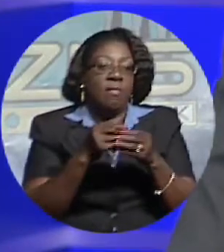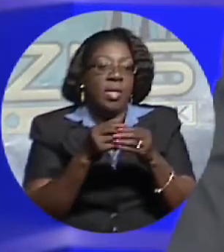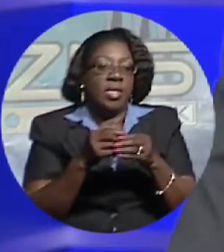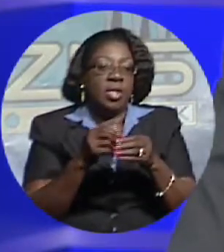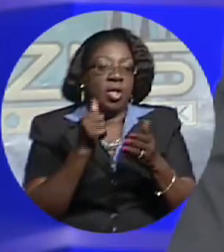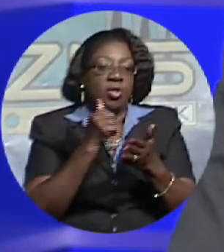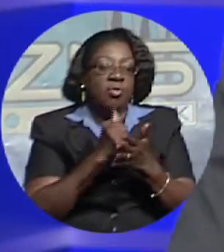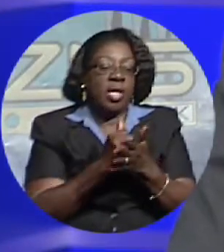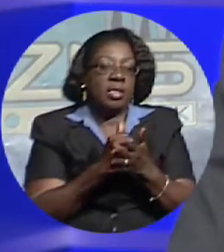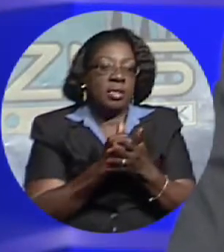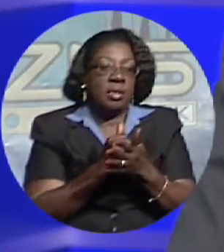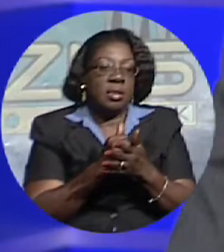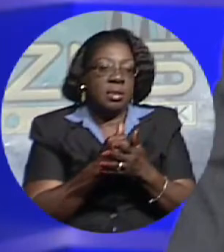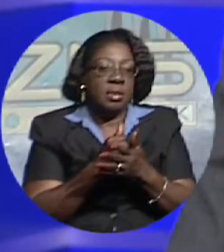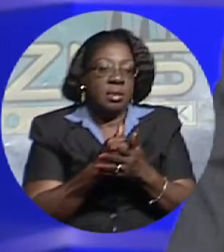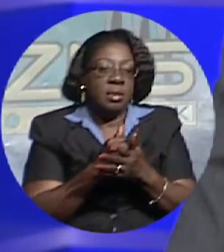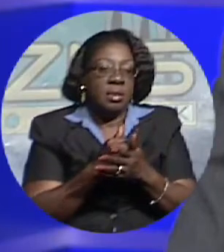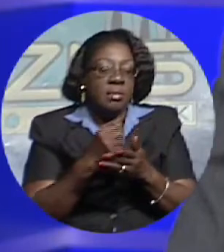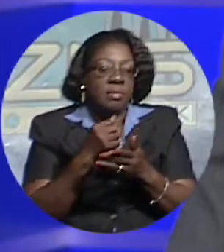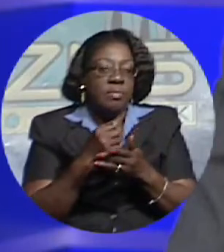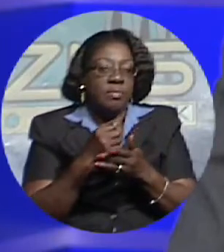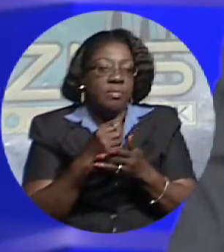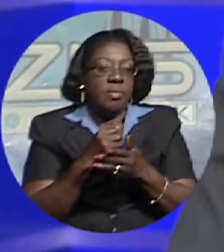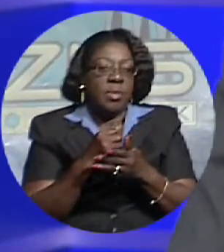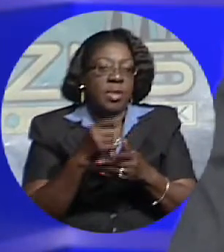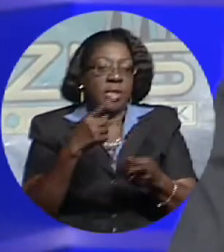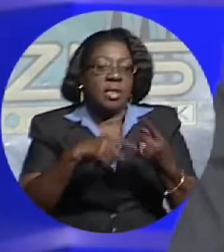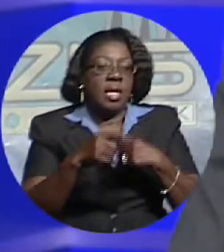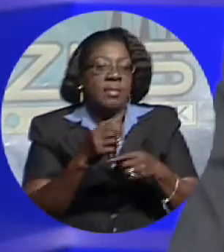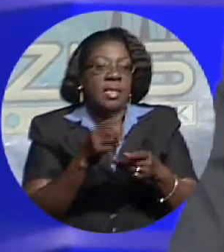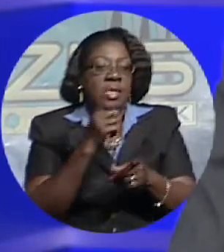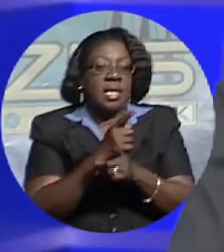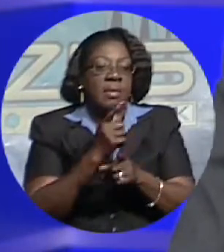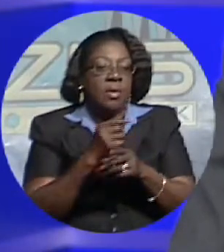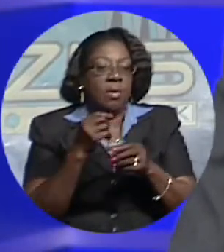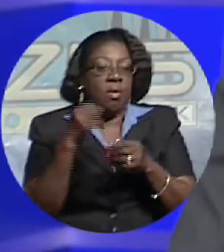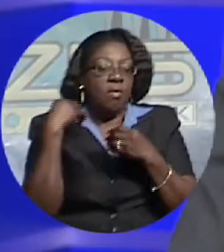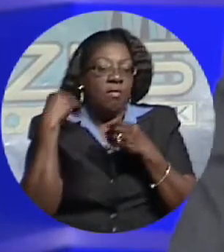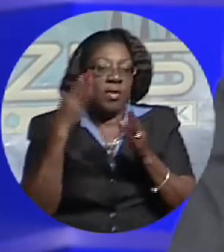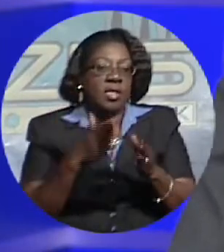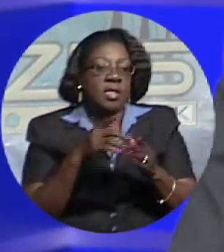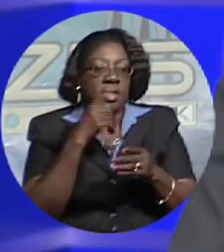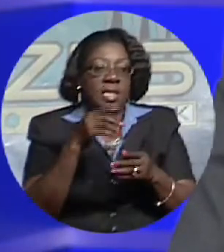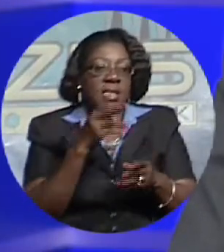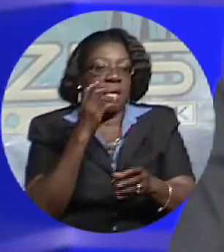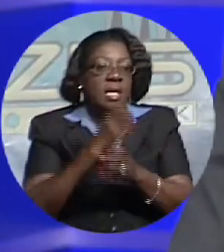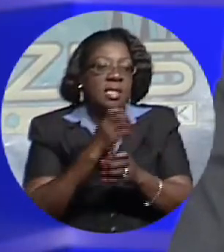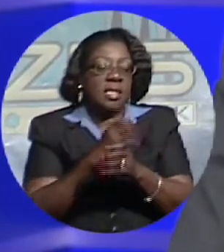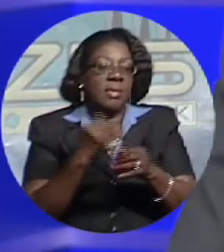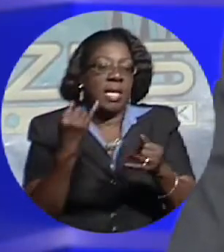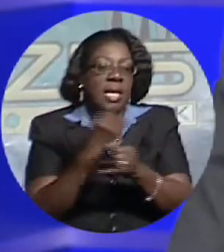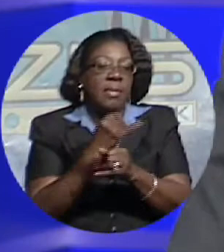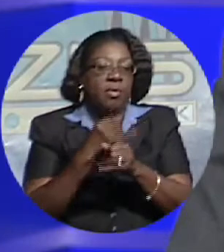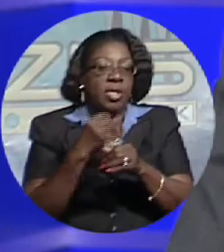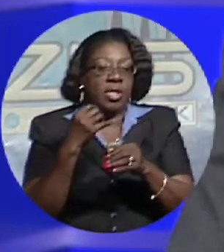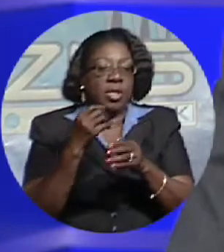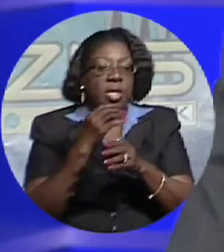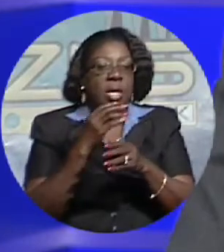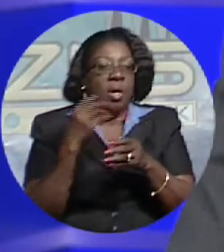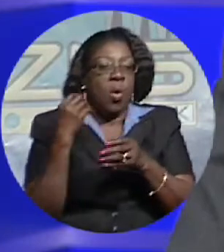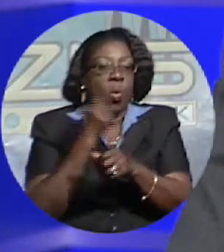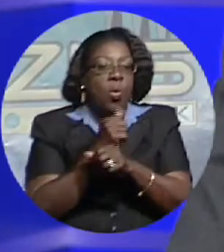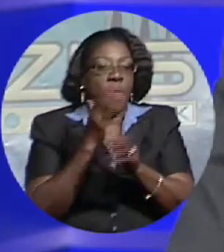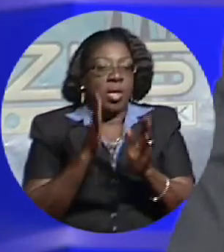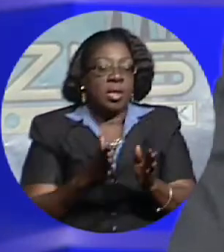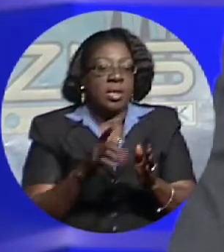PLP government has resolved since coming to office. This comes as labor officials brand the Customs and Immigration Union's Vice President Sloan